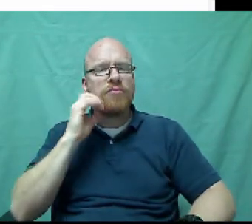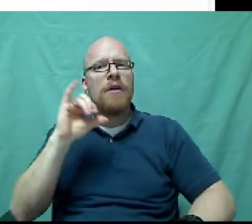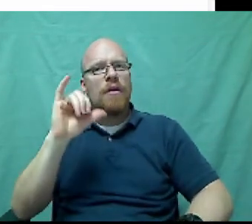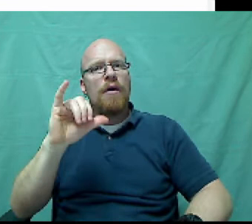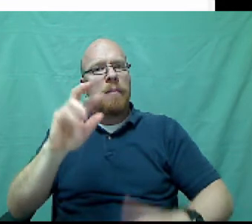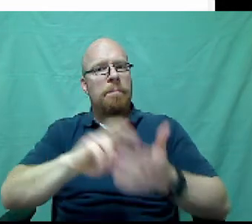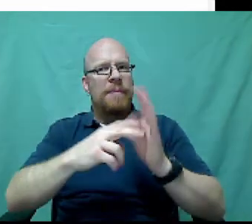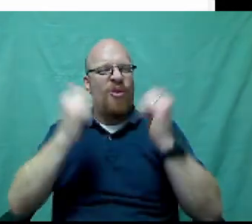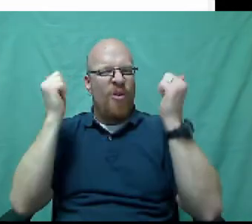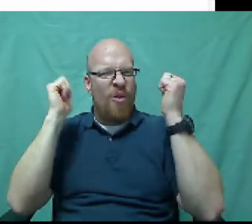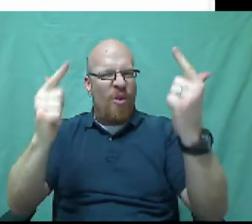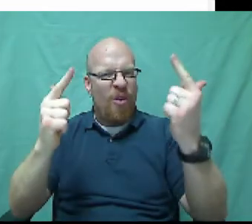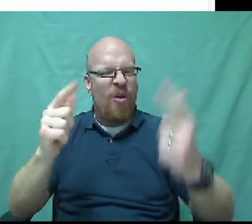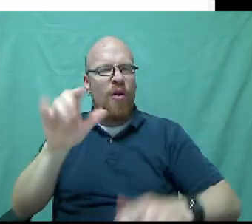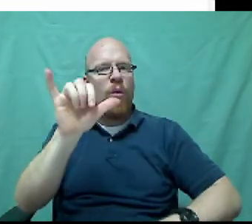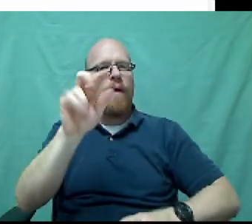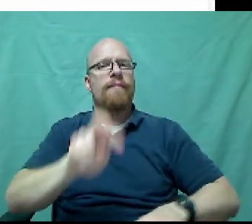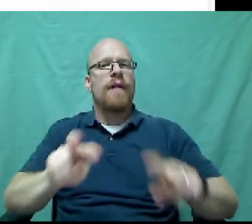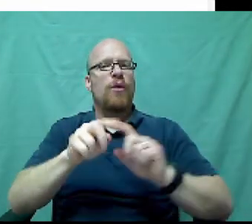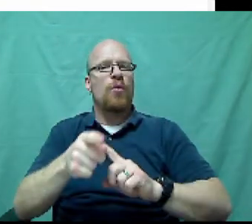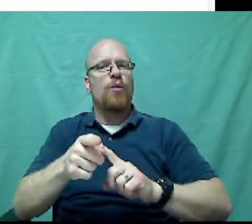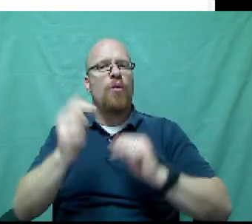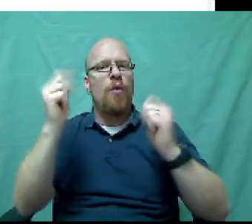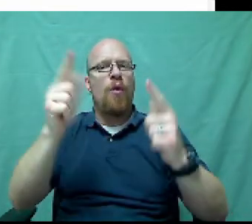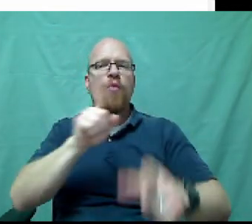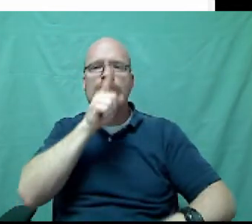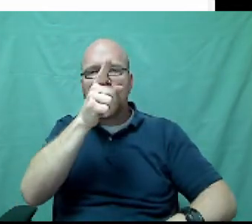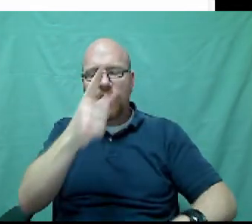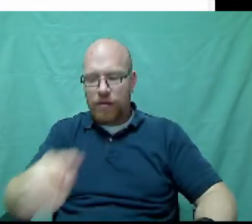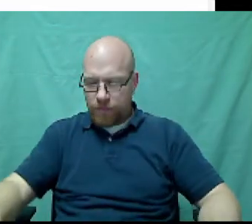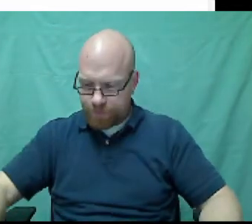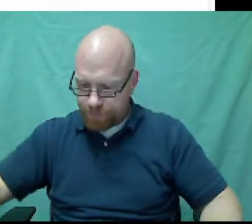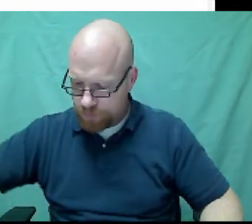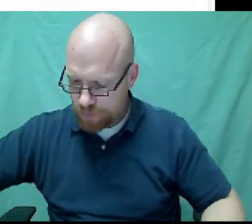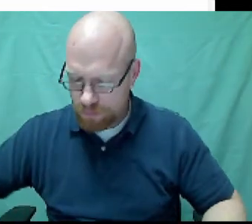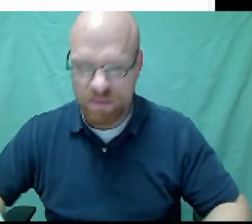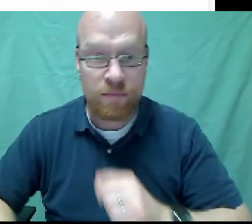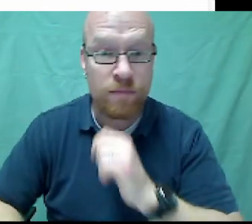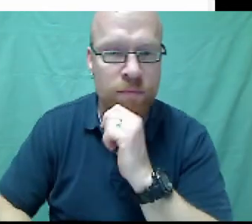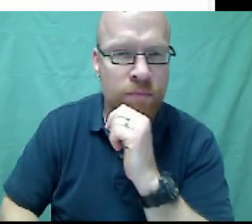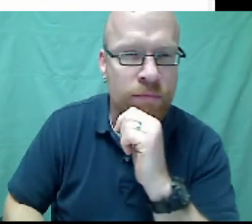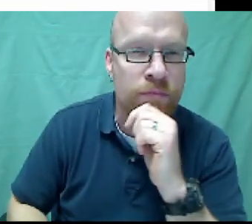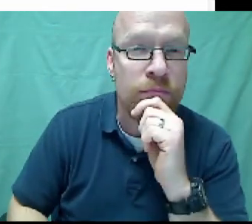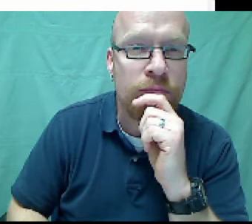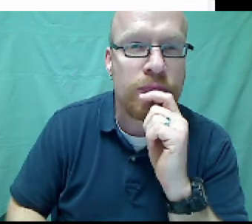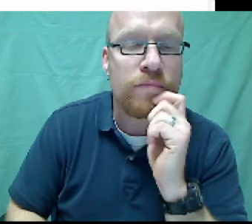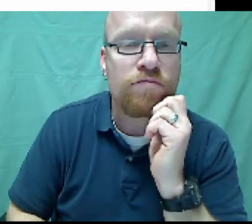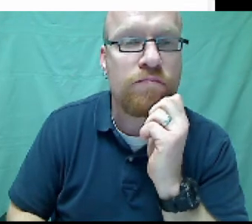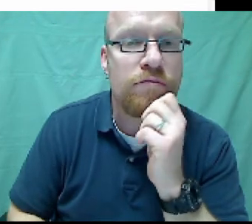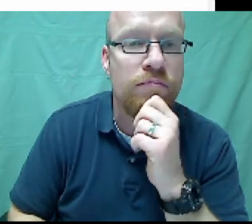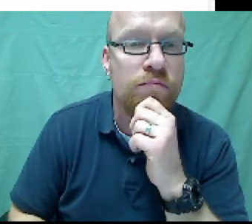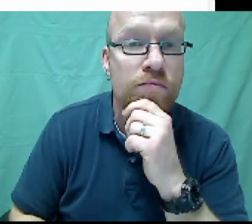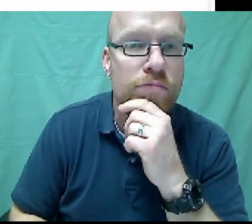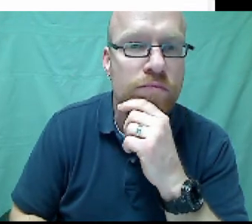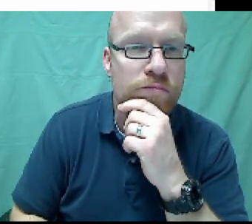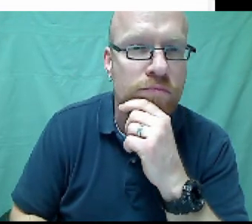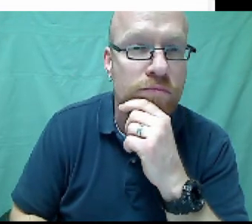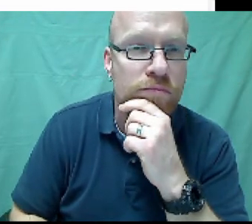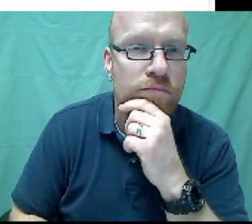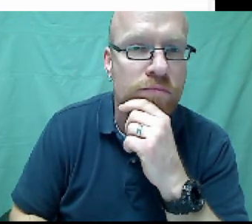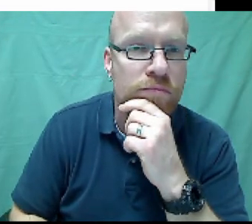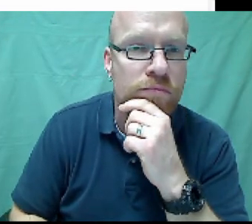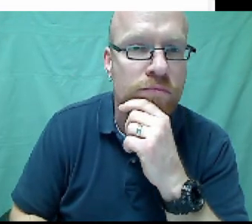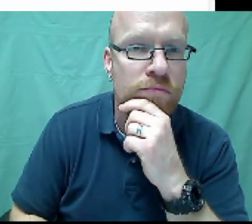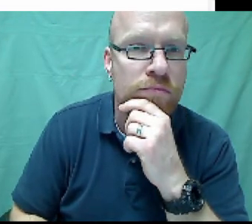So it means all y values are part of the range. All real